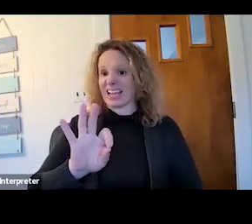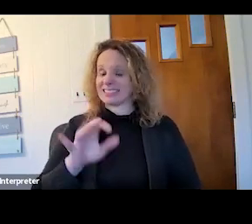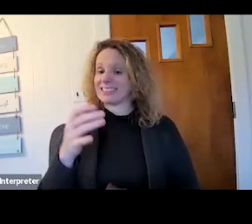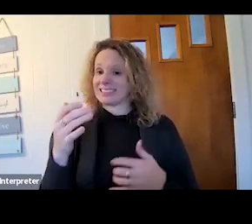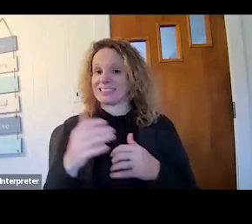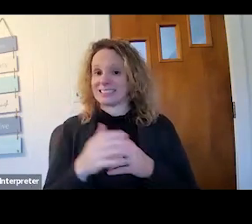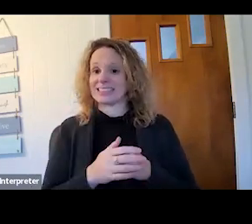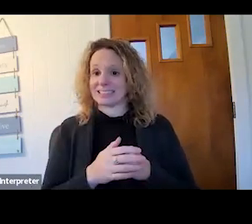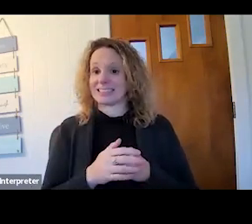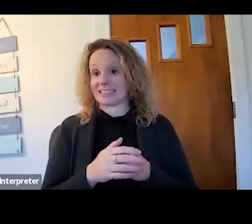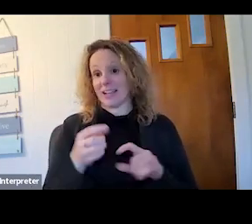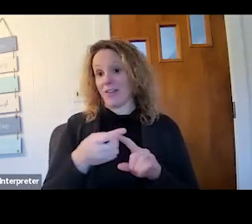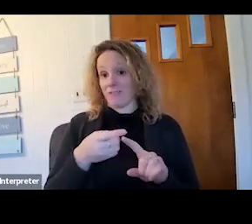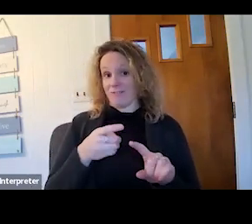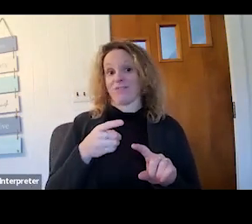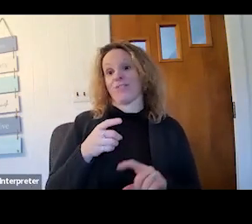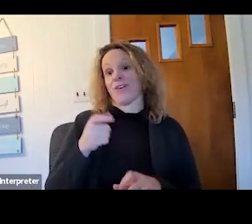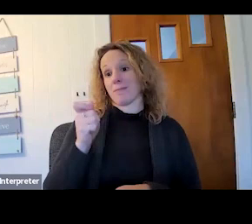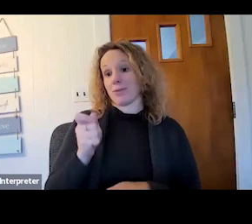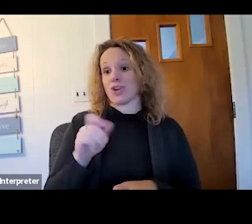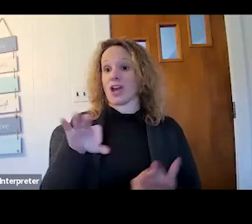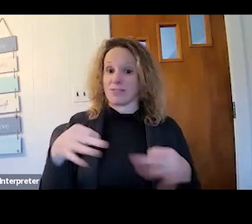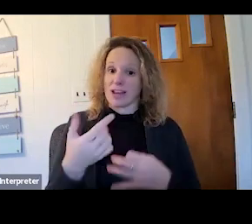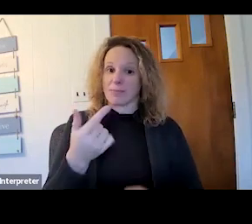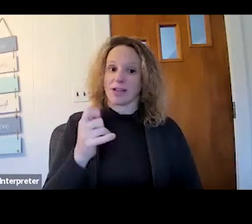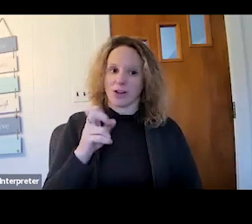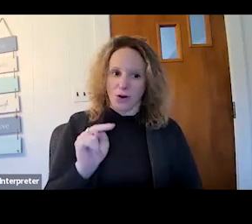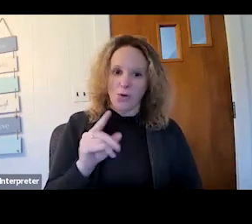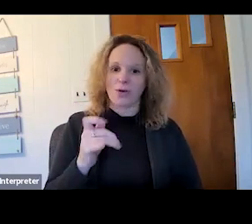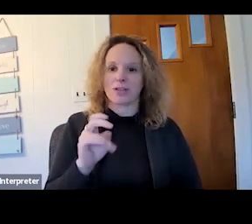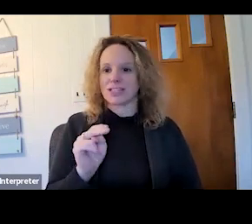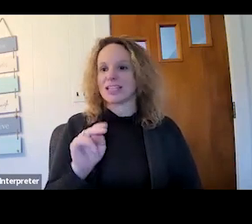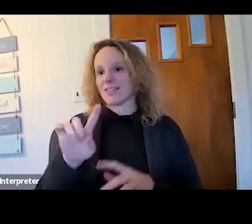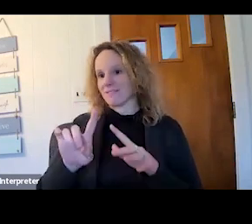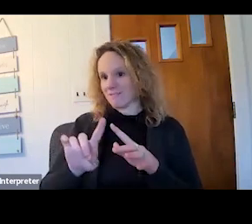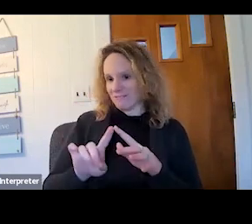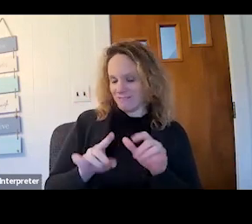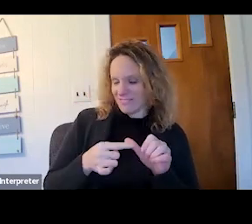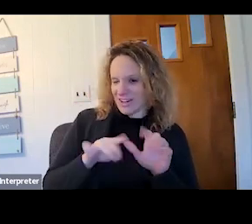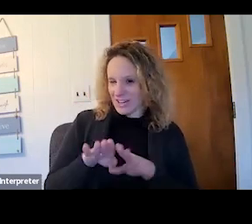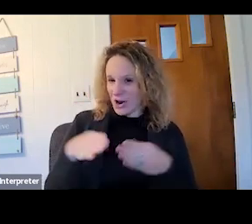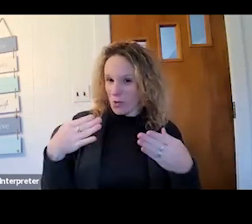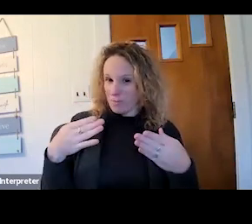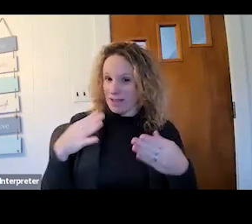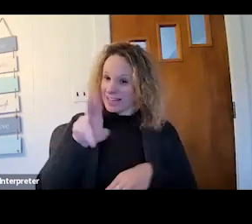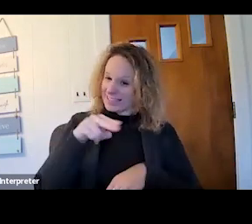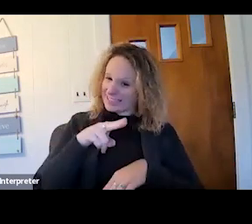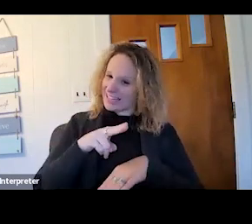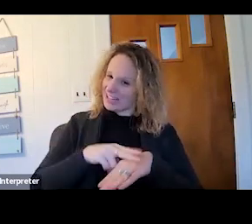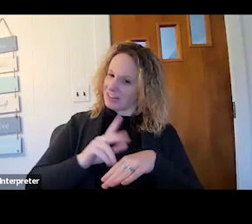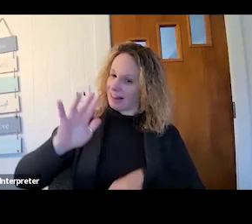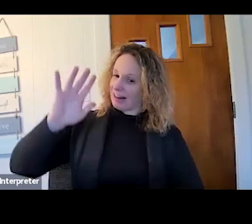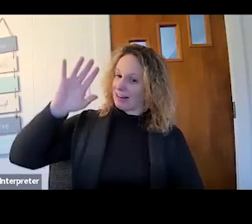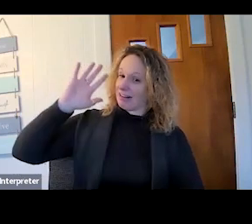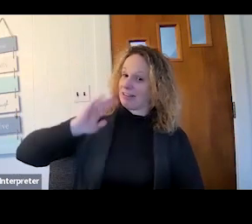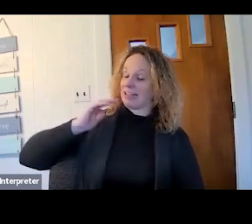of Judge Stanley Goldstein, who opened the first drug court in the nation so long ago. And over